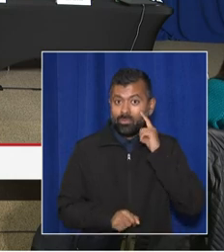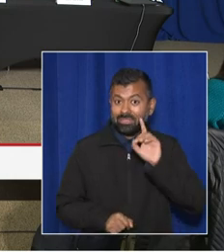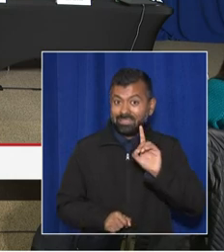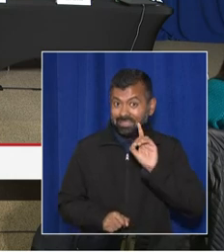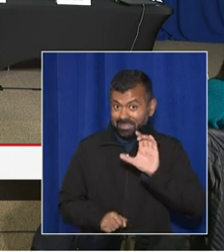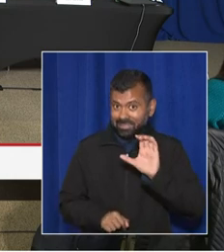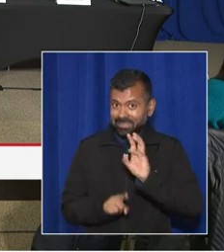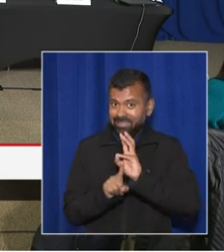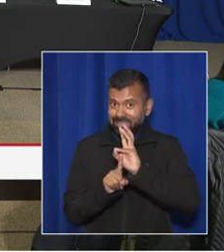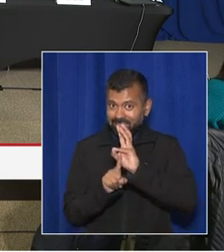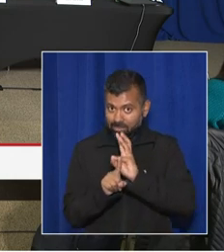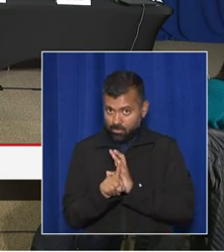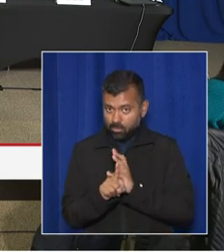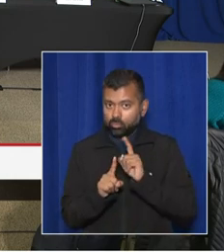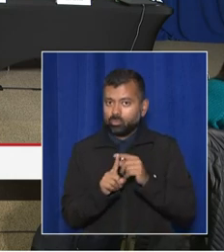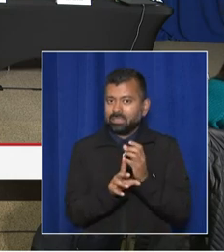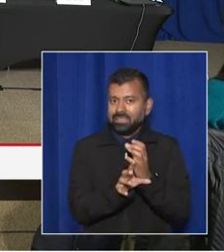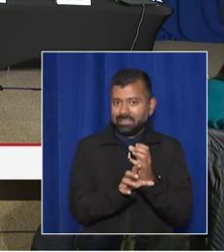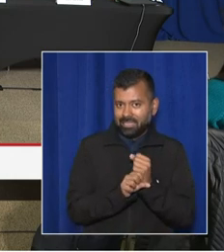that's correct. And